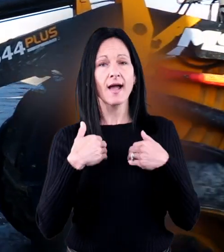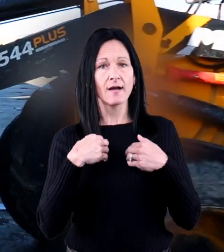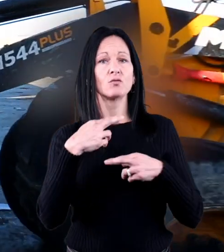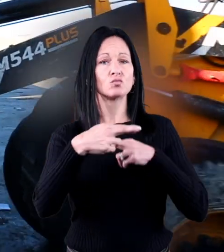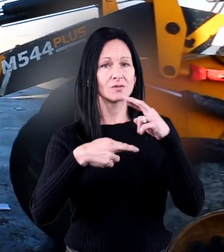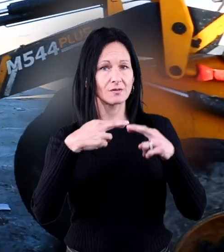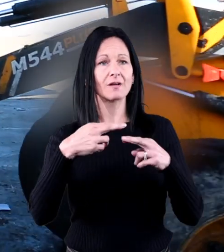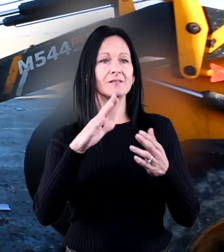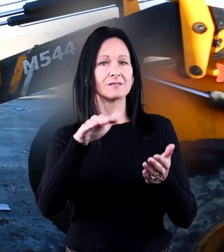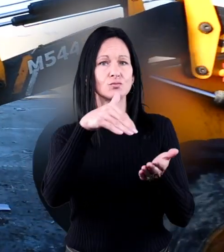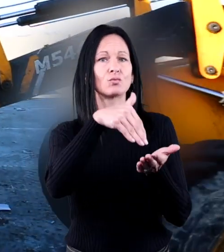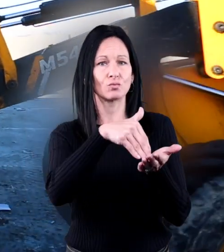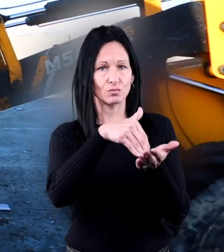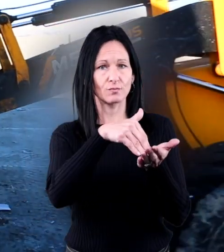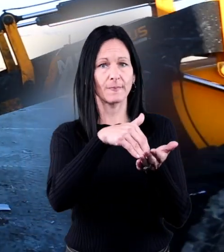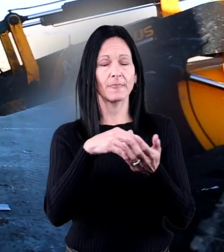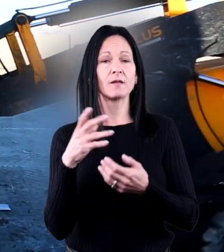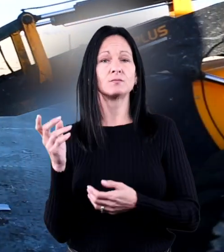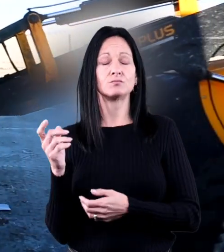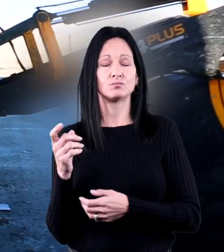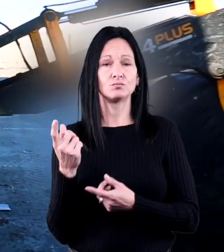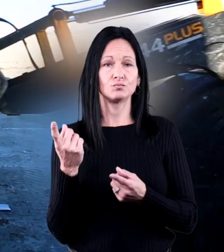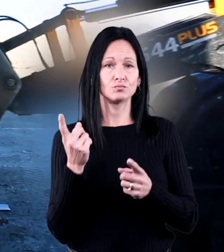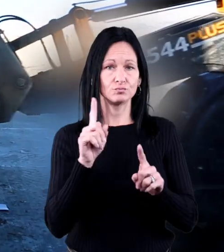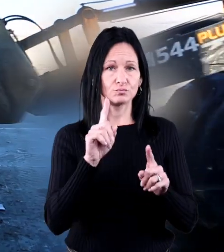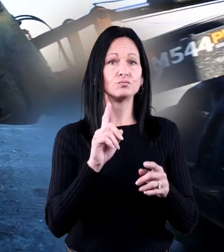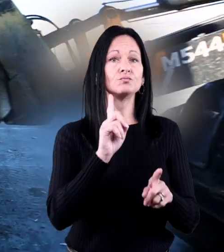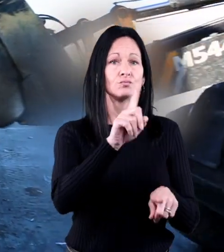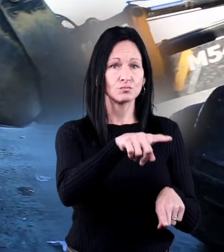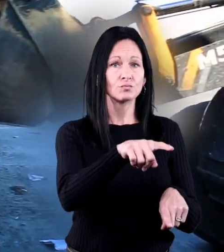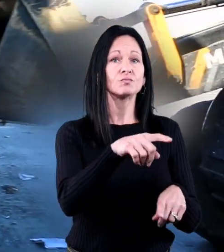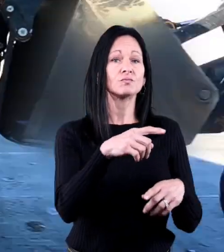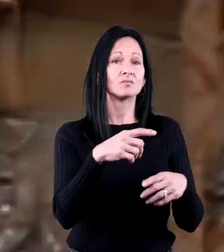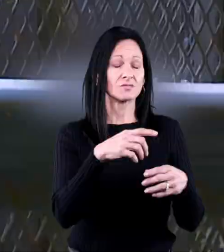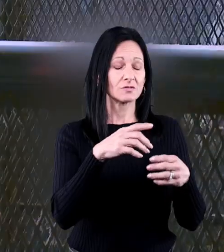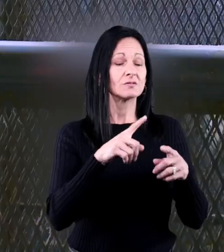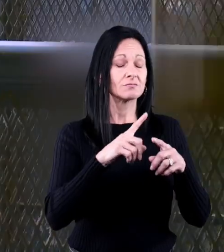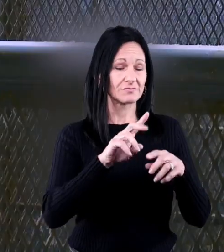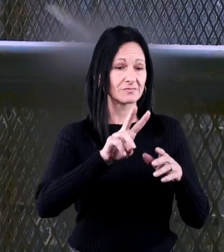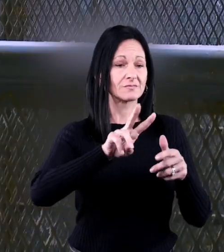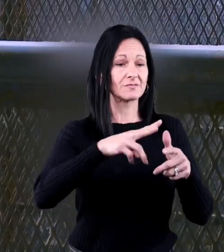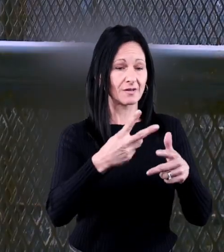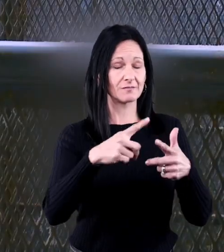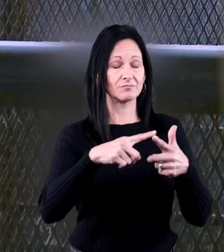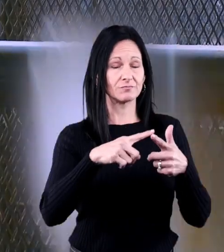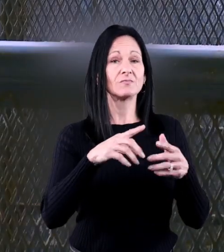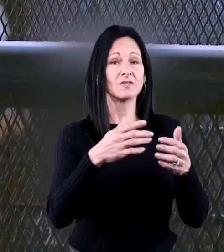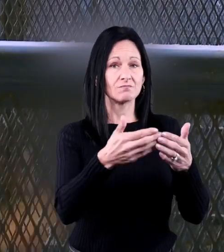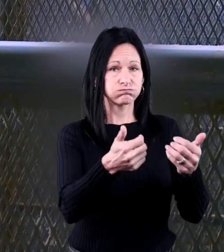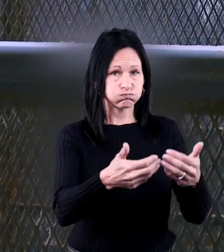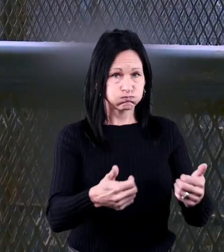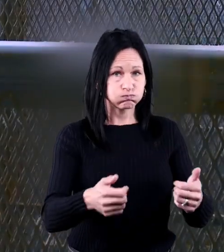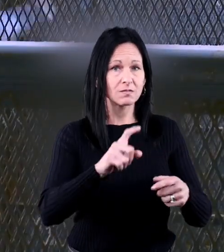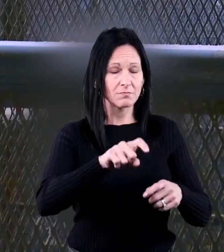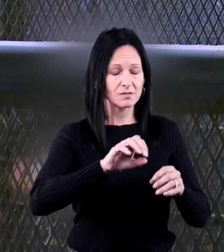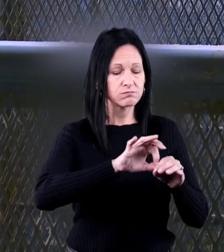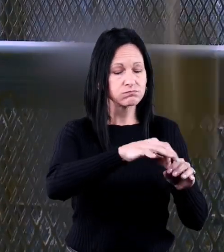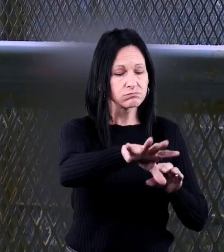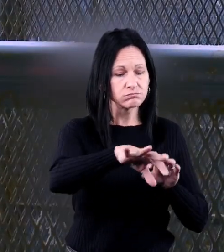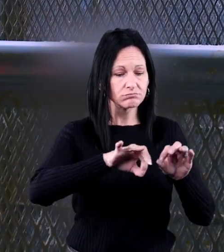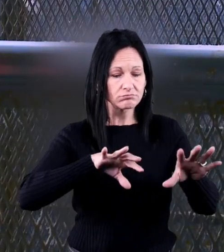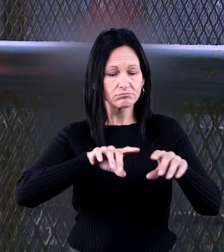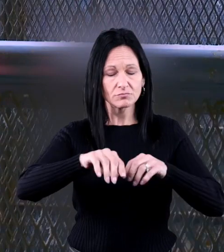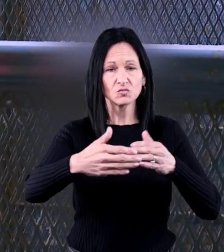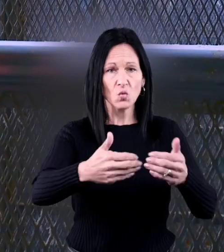recyclable cans are taken to the recycling centers. Second, the items must be sorted into different